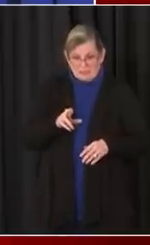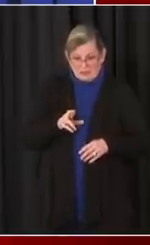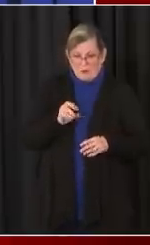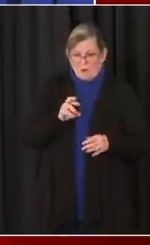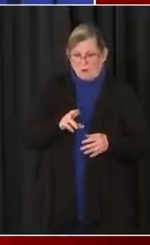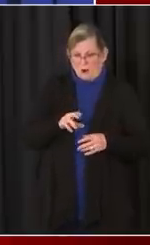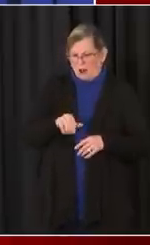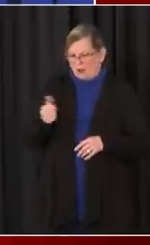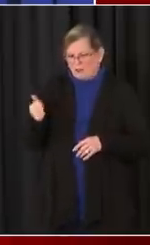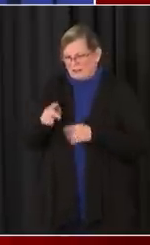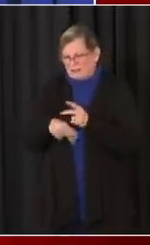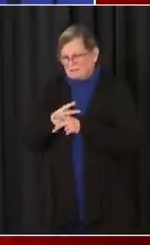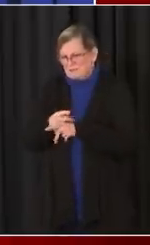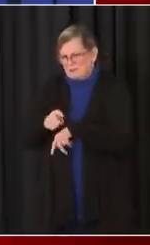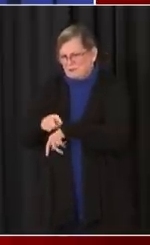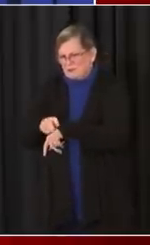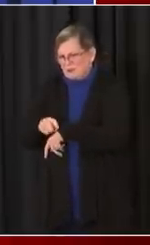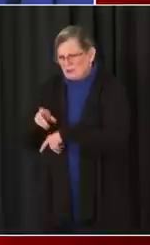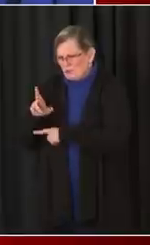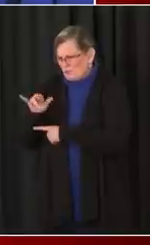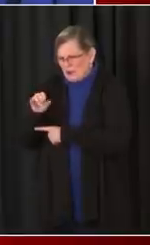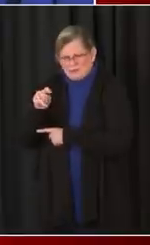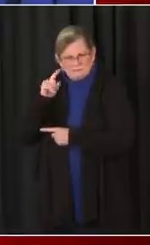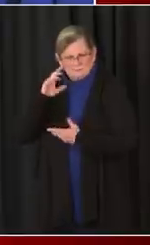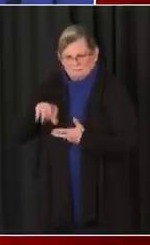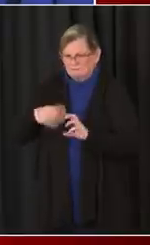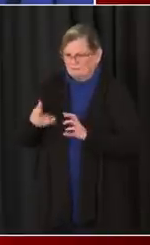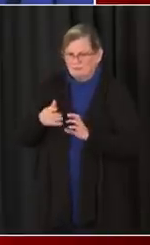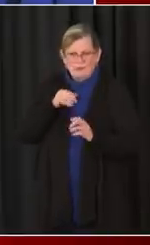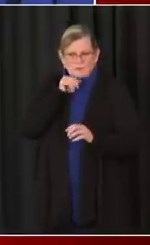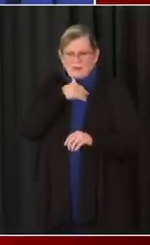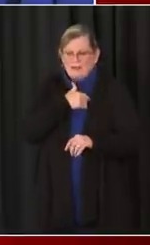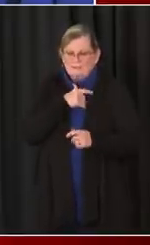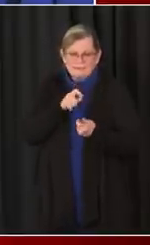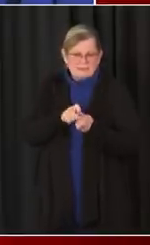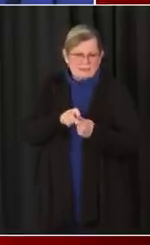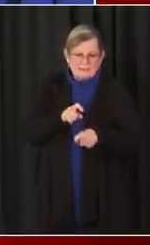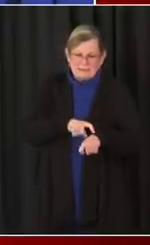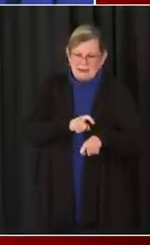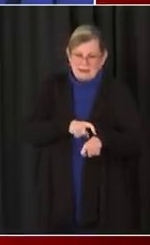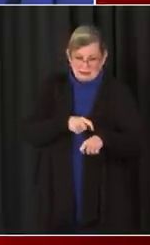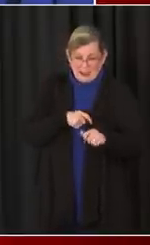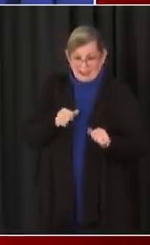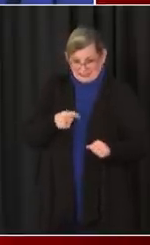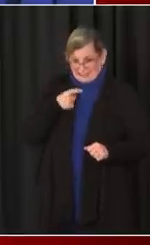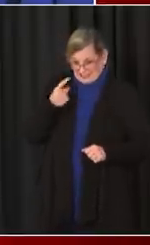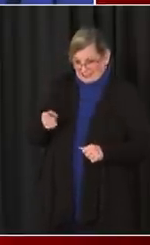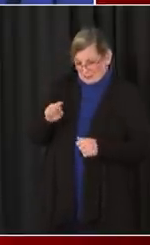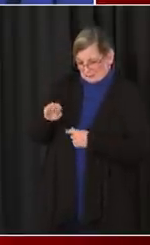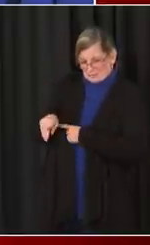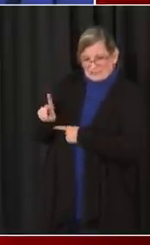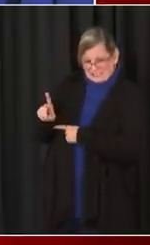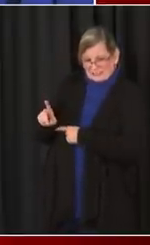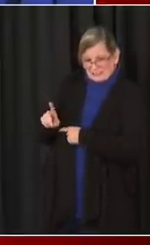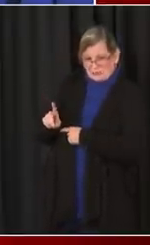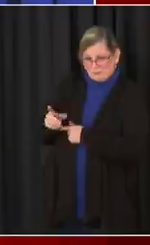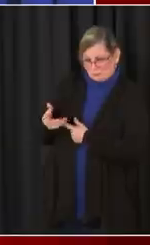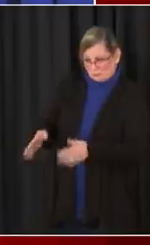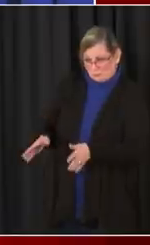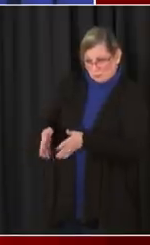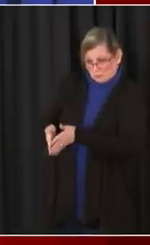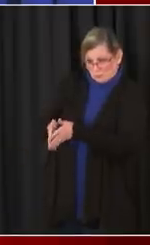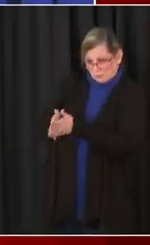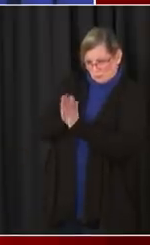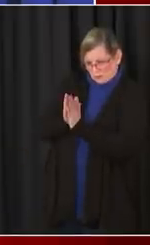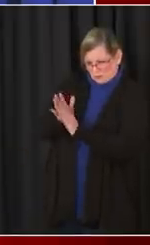be. At what time was the riot actually called? I don't have the exact time that it was, but I can tell you that MPD was